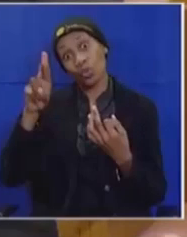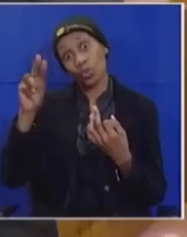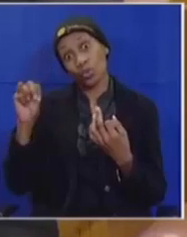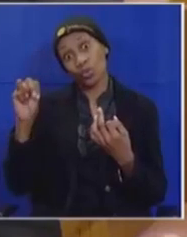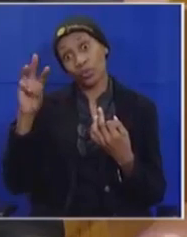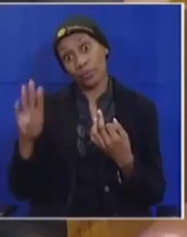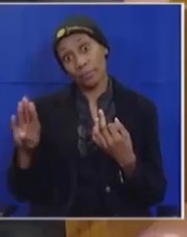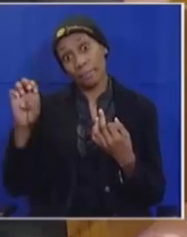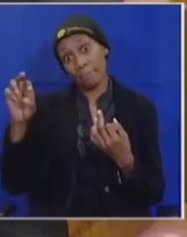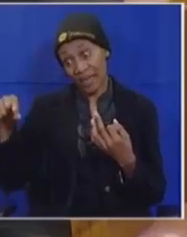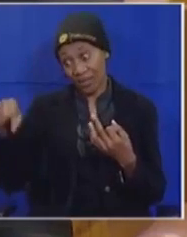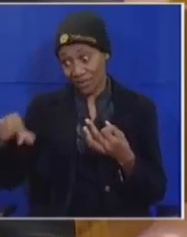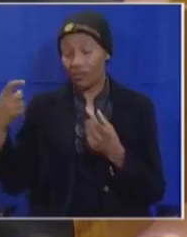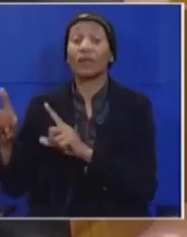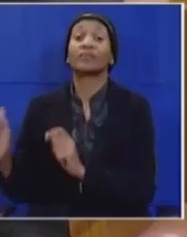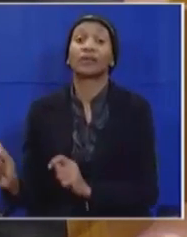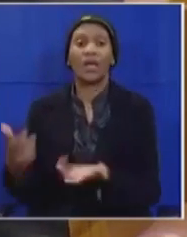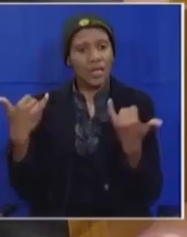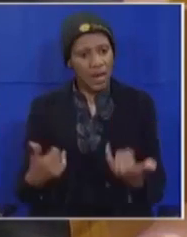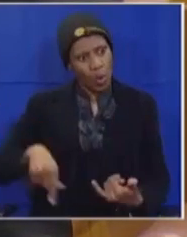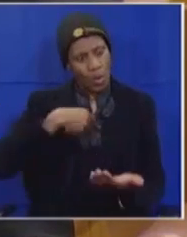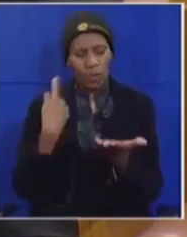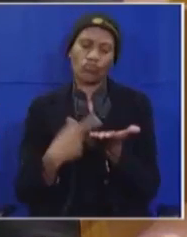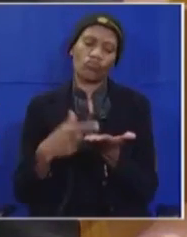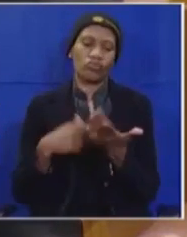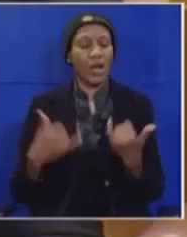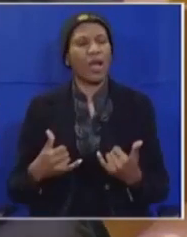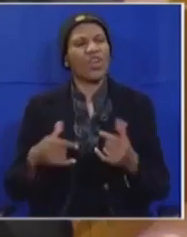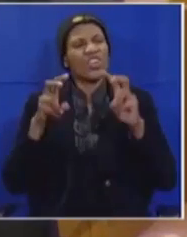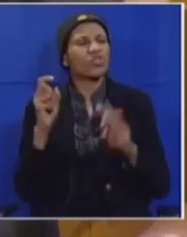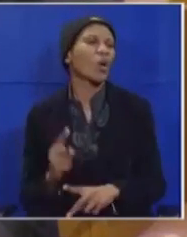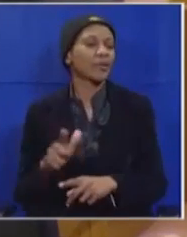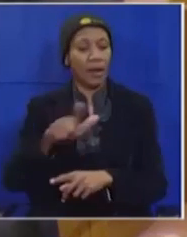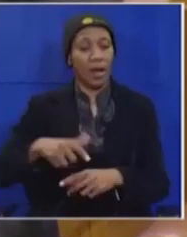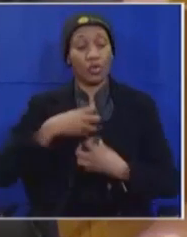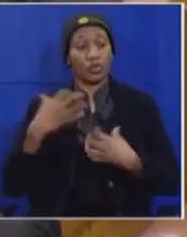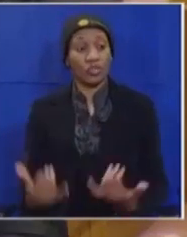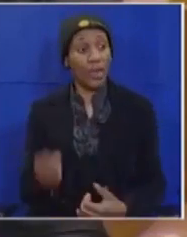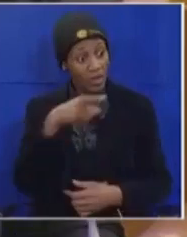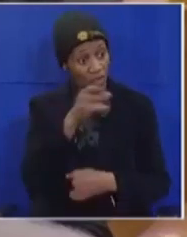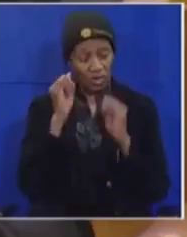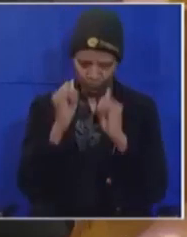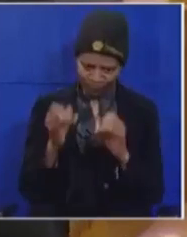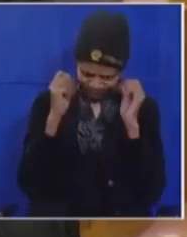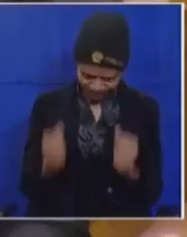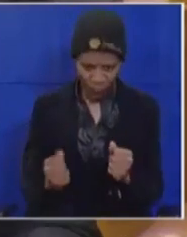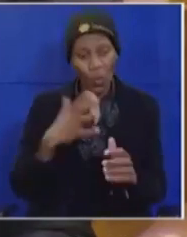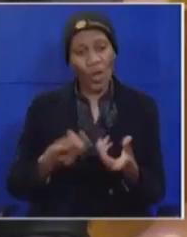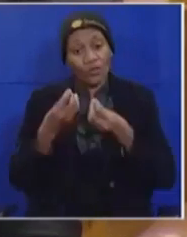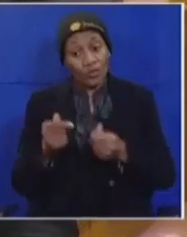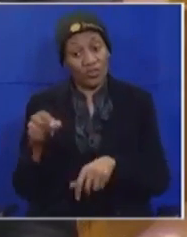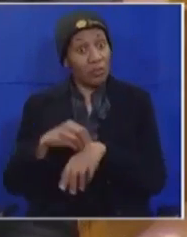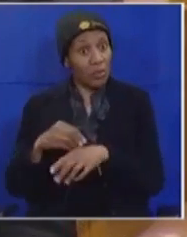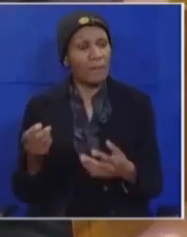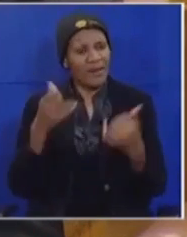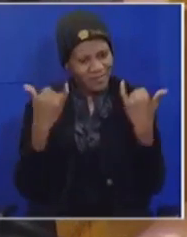about urban land ownership. If you are seriously committed to this process, within the current constitution, no need for